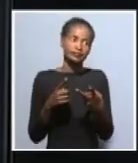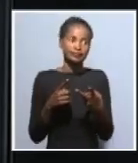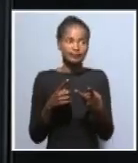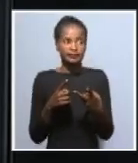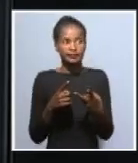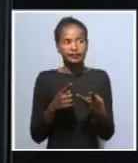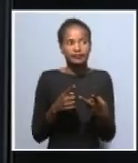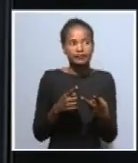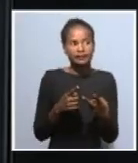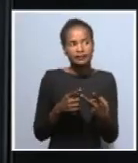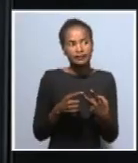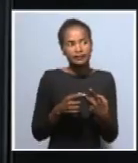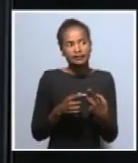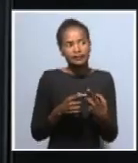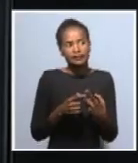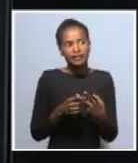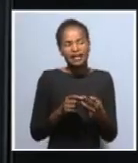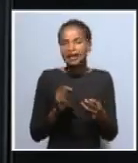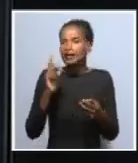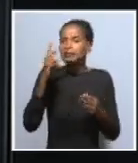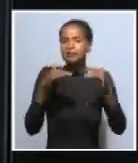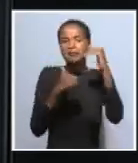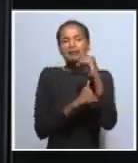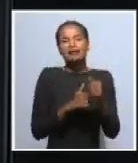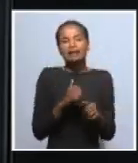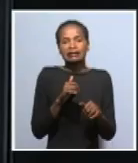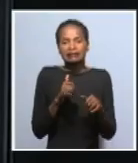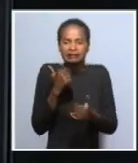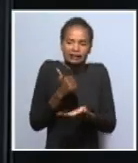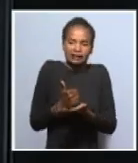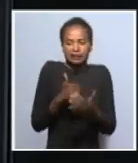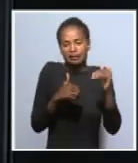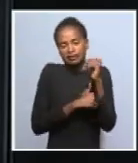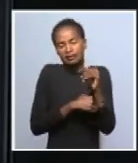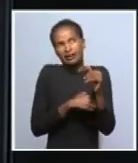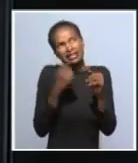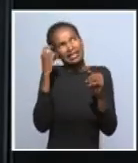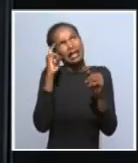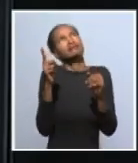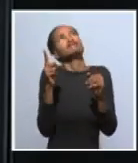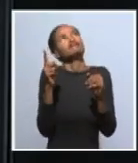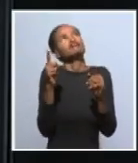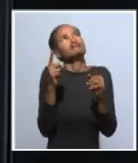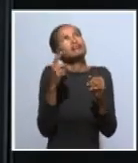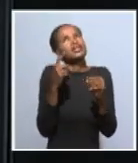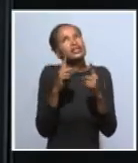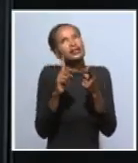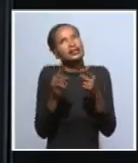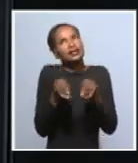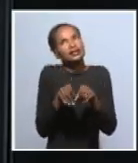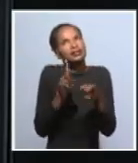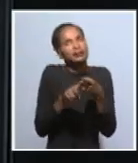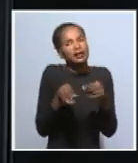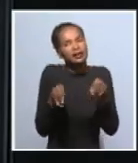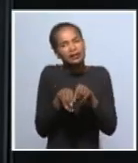one of us just sit in an office and think, if I do A, B, C, and so on, but then the